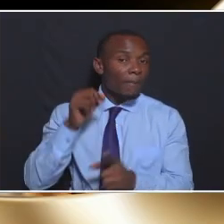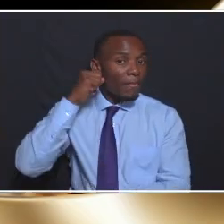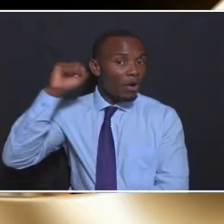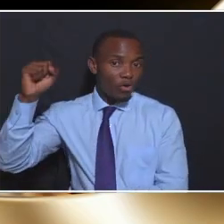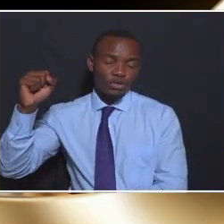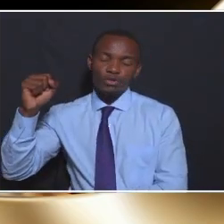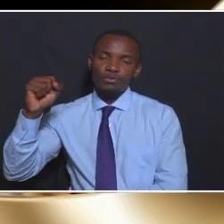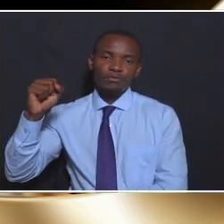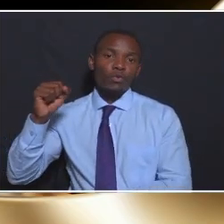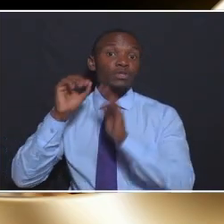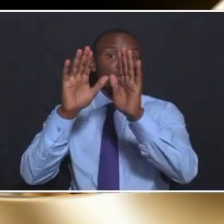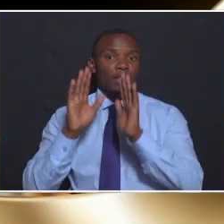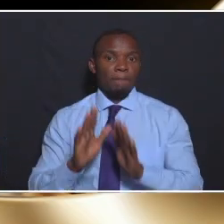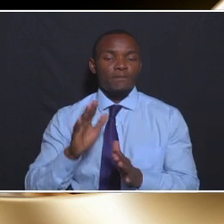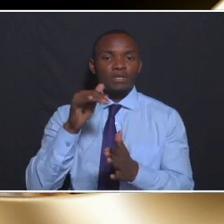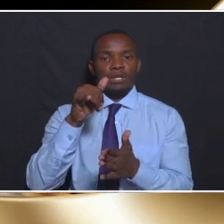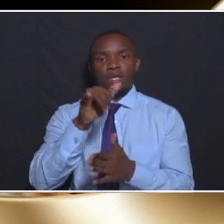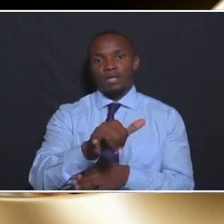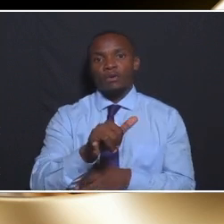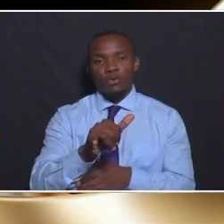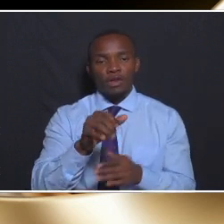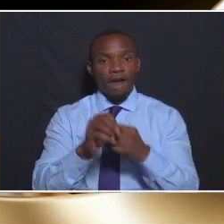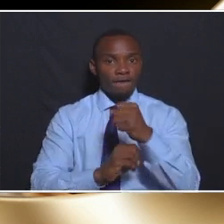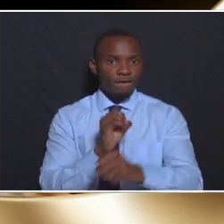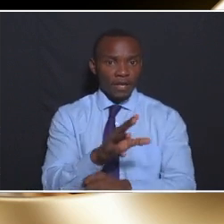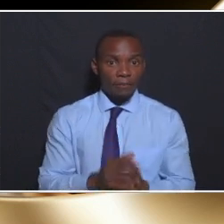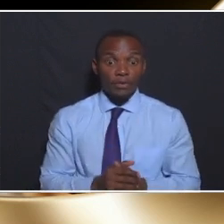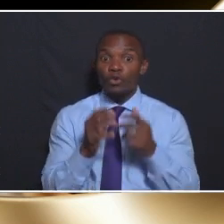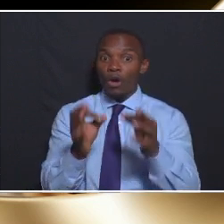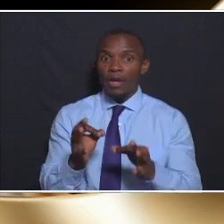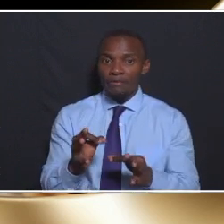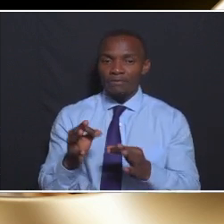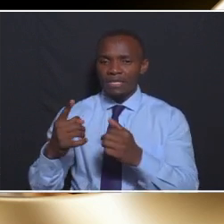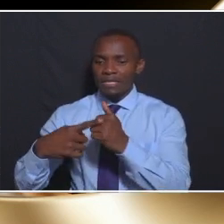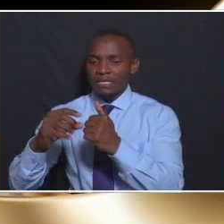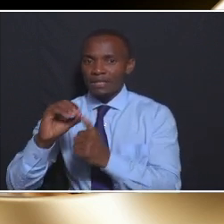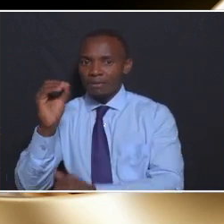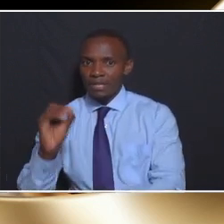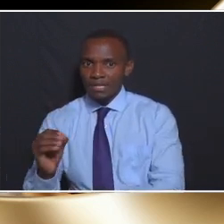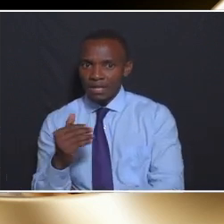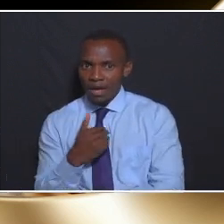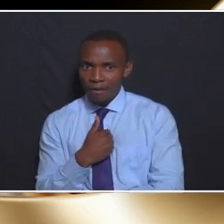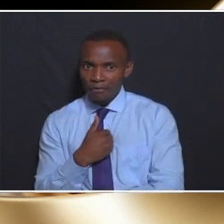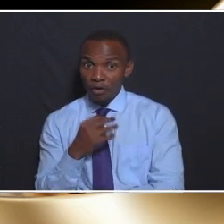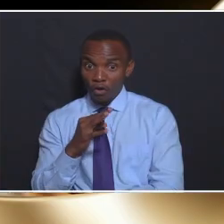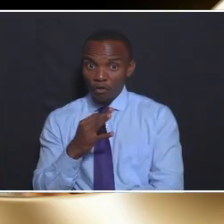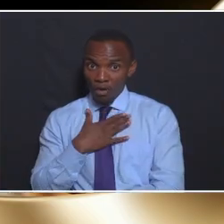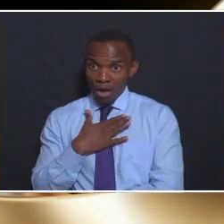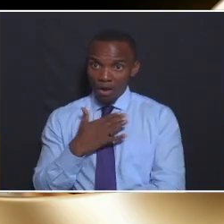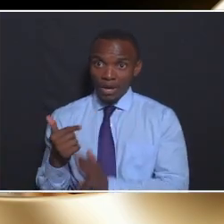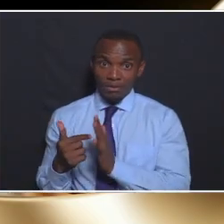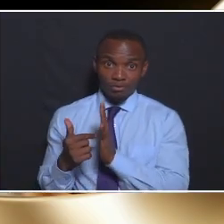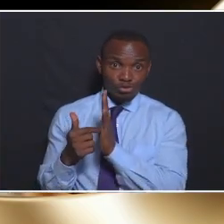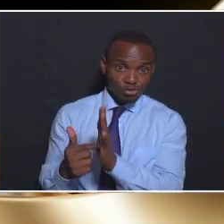huge role in that. And so if we have 60% of our films still